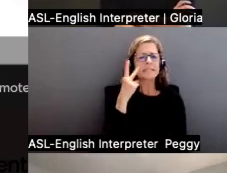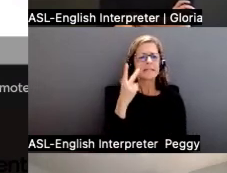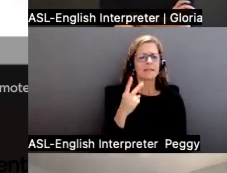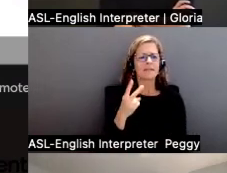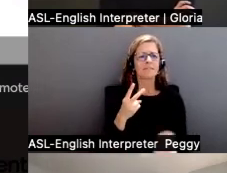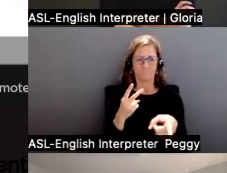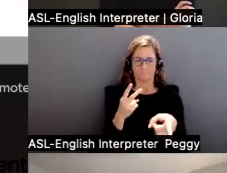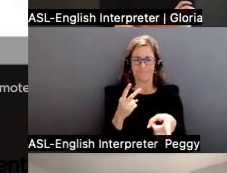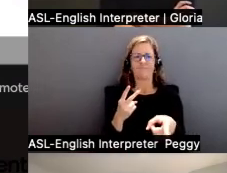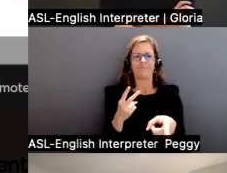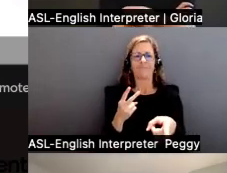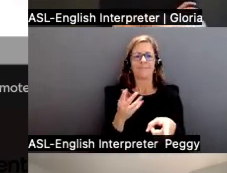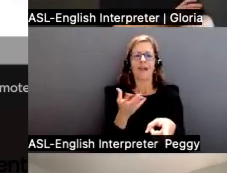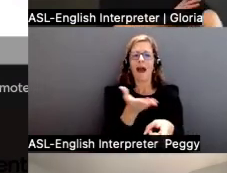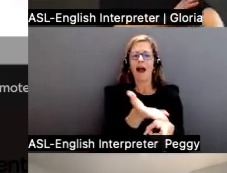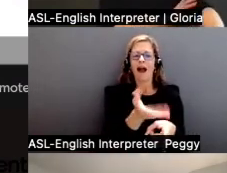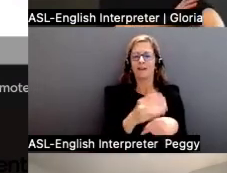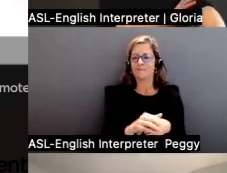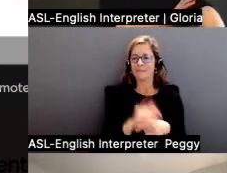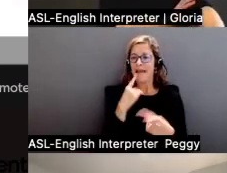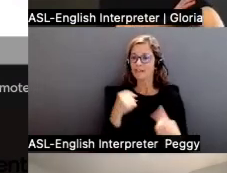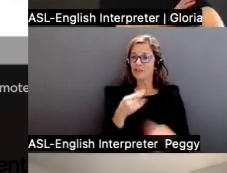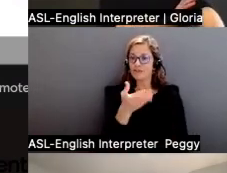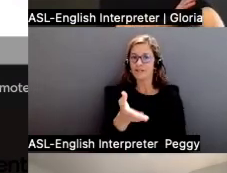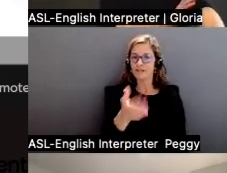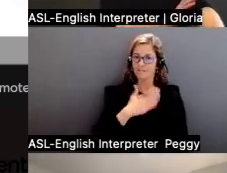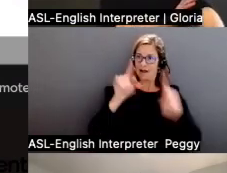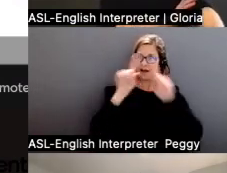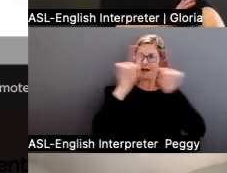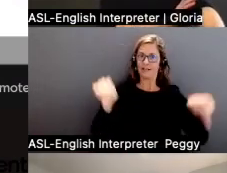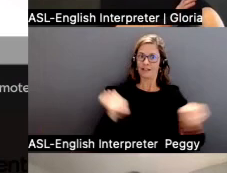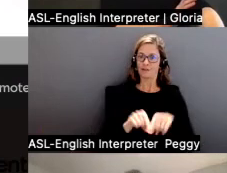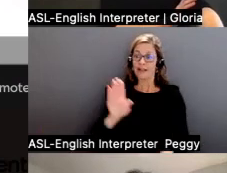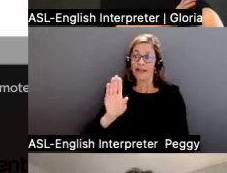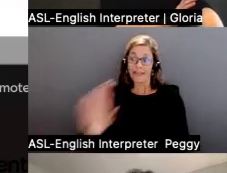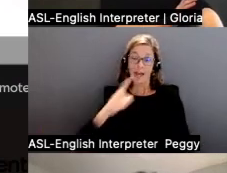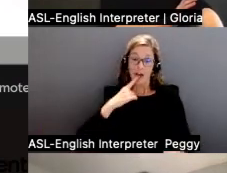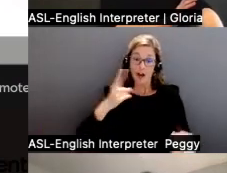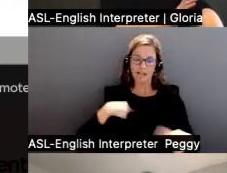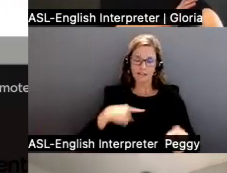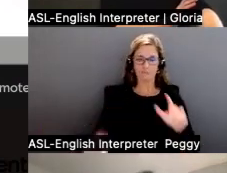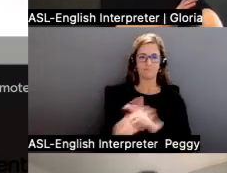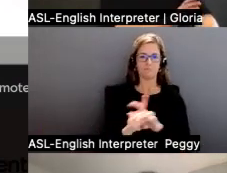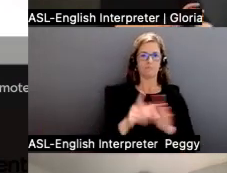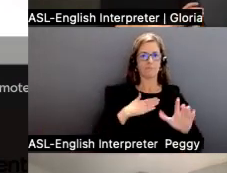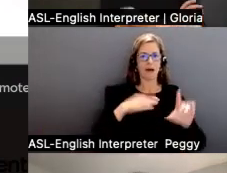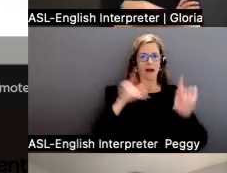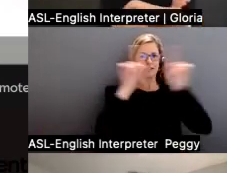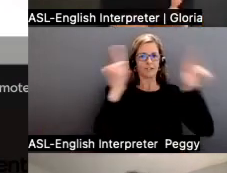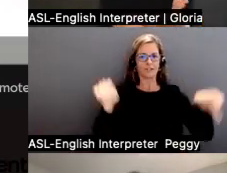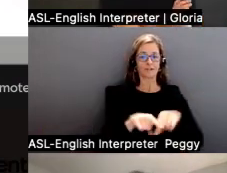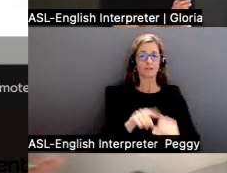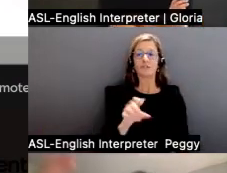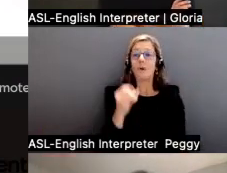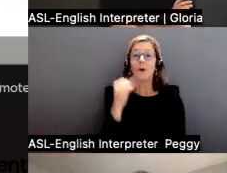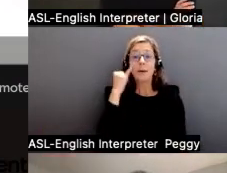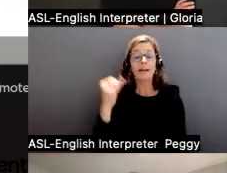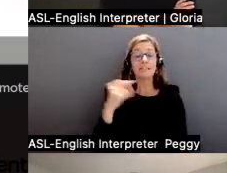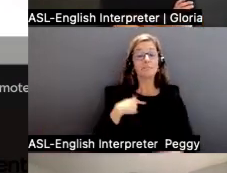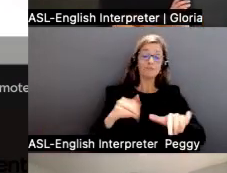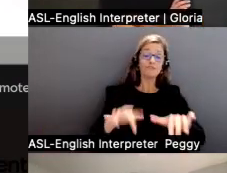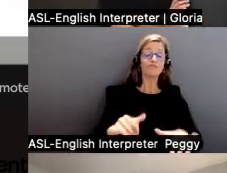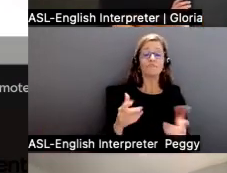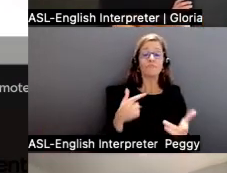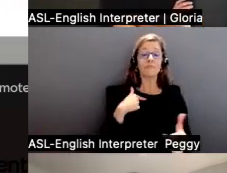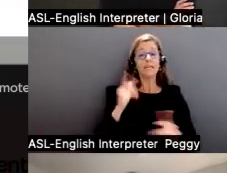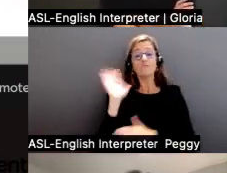be able to do that. So right there, it's showing up on my screen. So imagine you are talking to your students, they are inputting content into